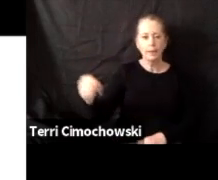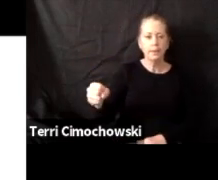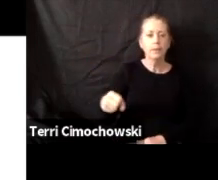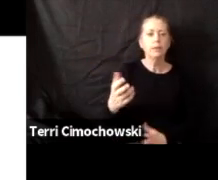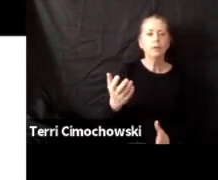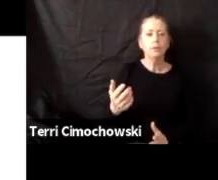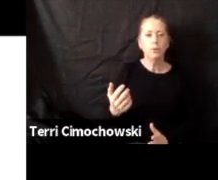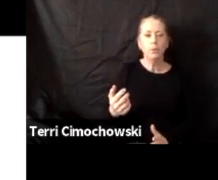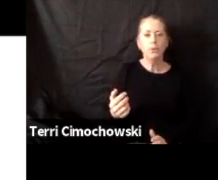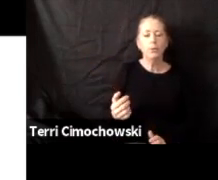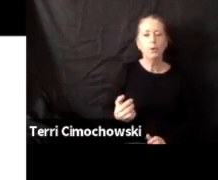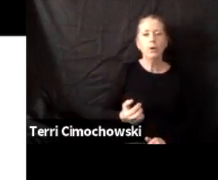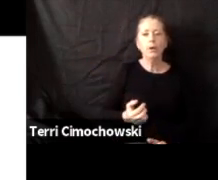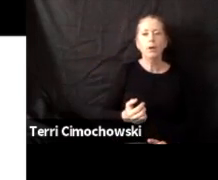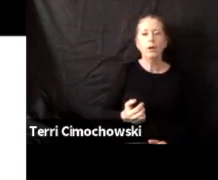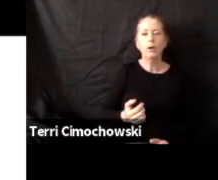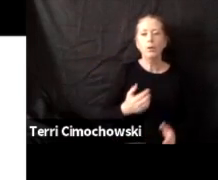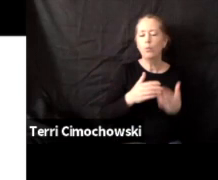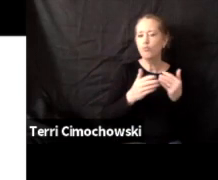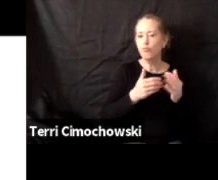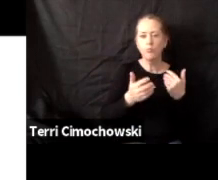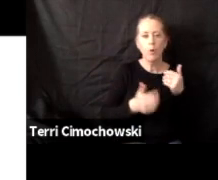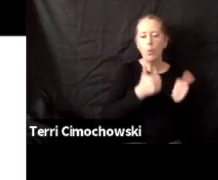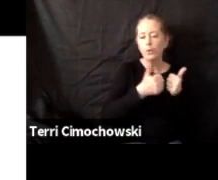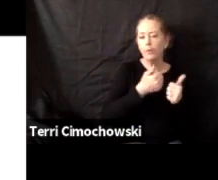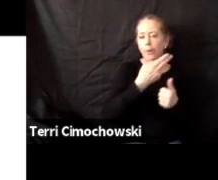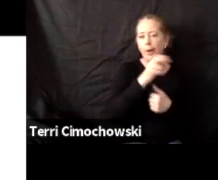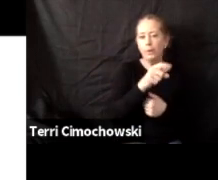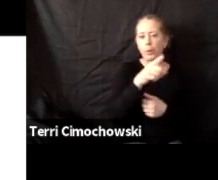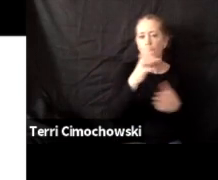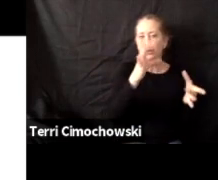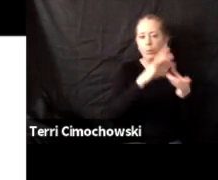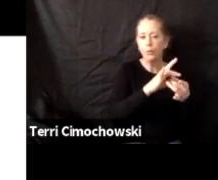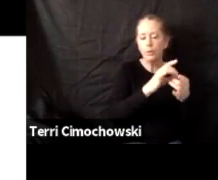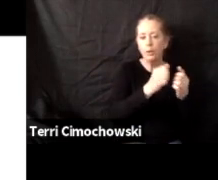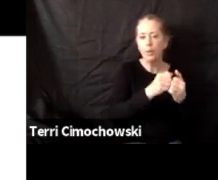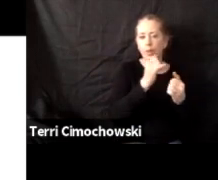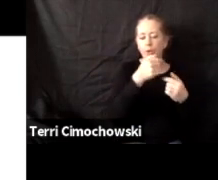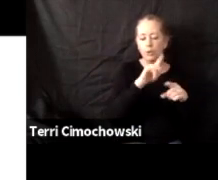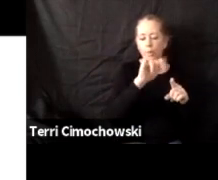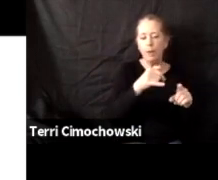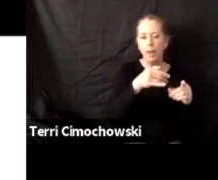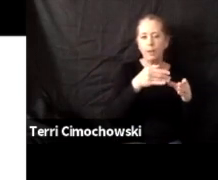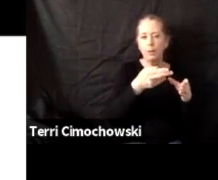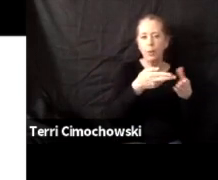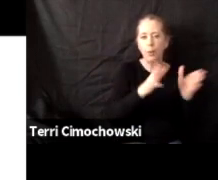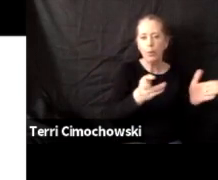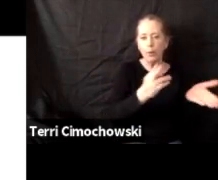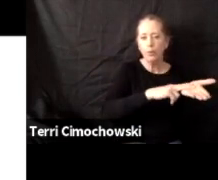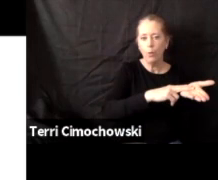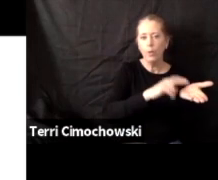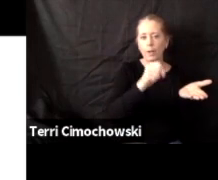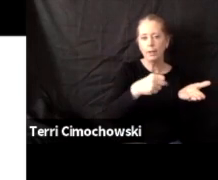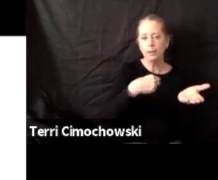whatever high school you're associated with in the open enrollment process, yes. Drew, am